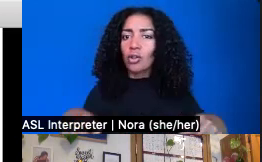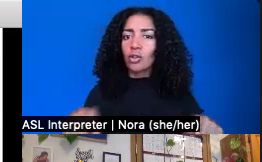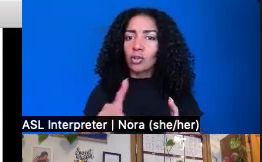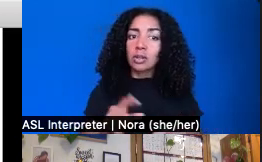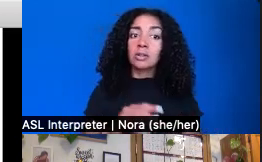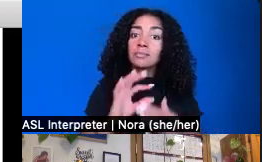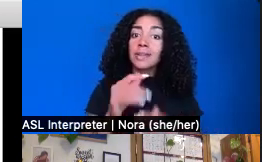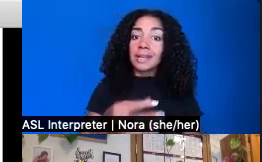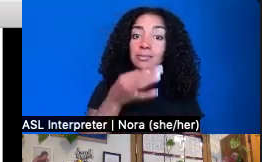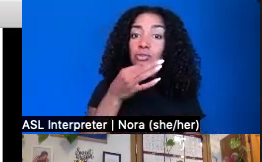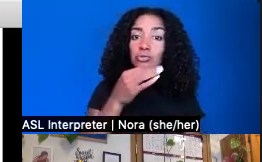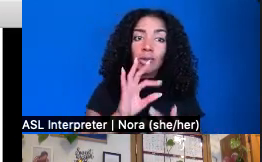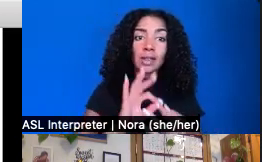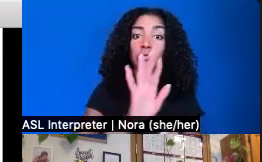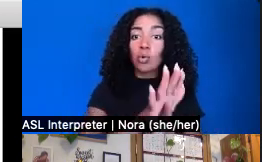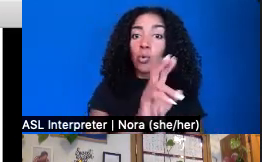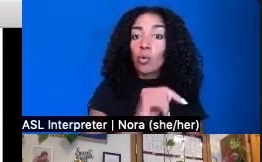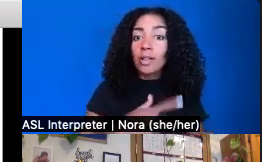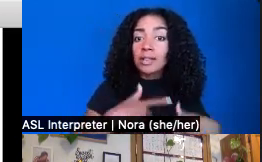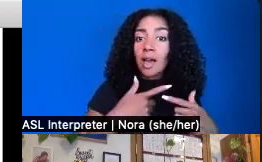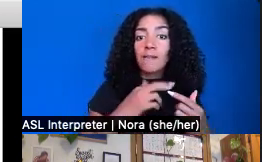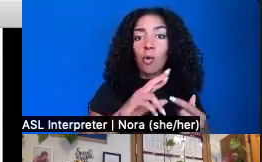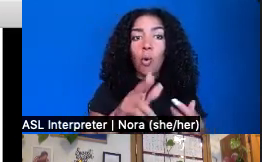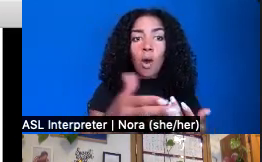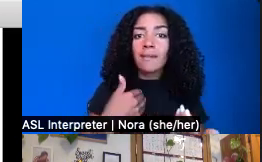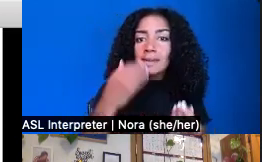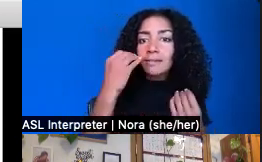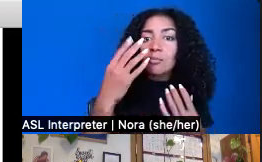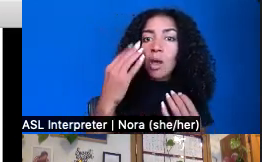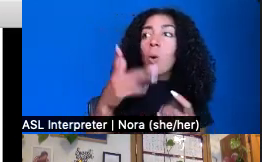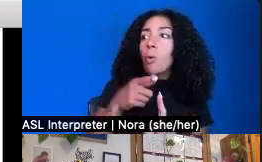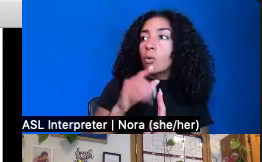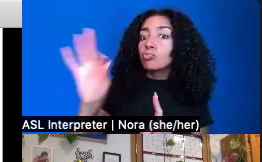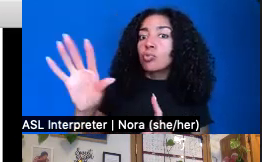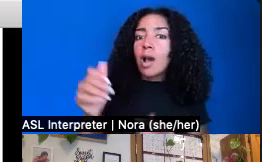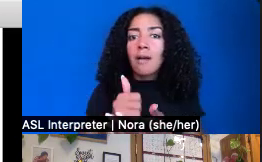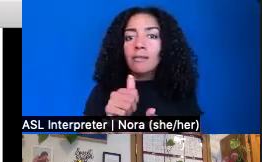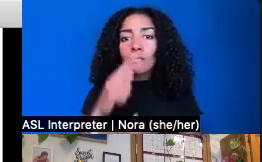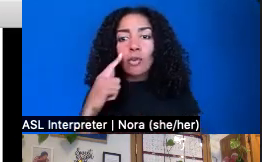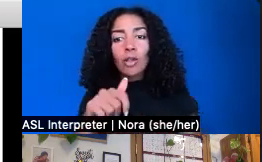may be helpful to somebody else. So let's bring it here and share with each other, okay?